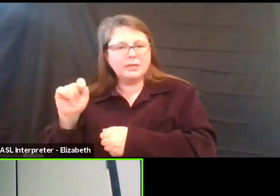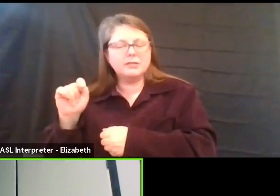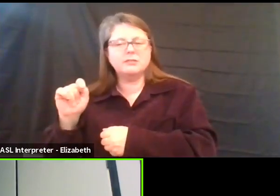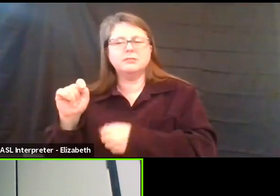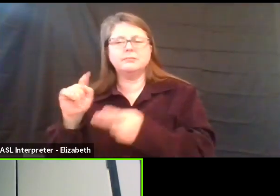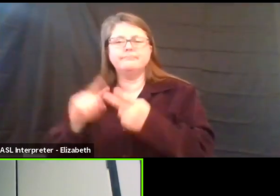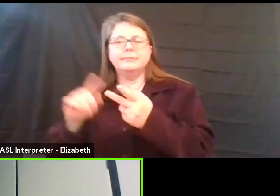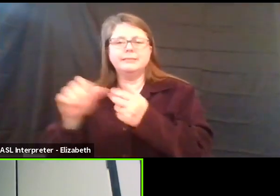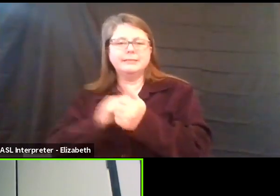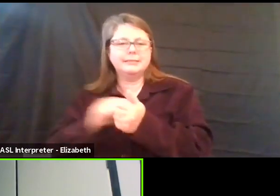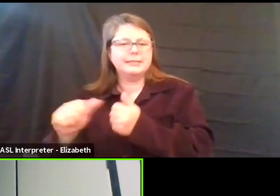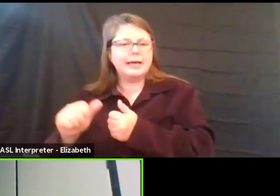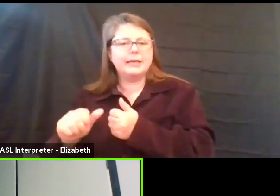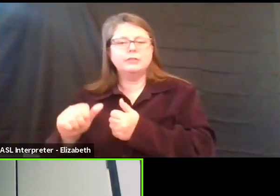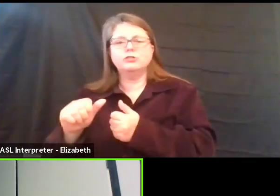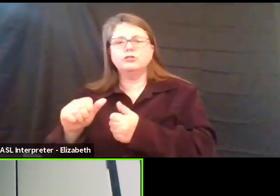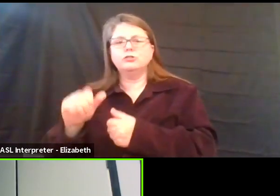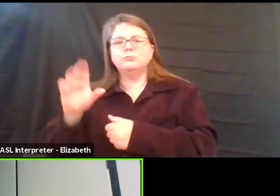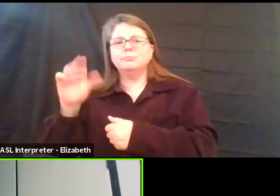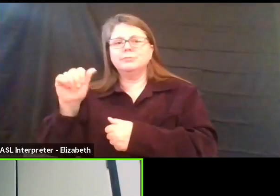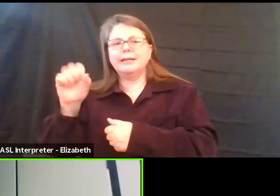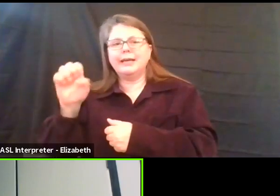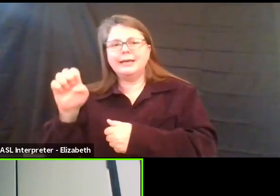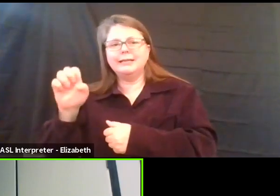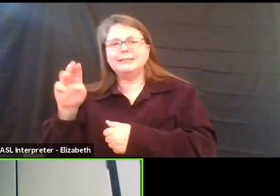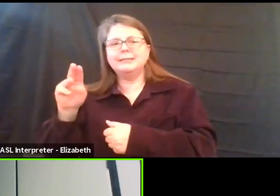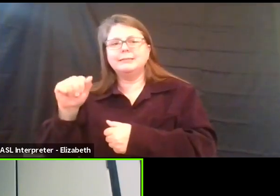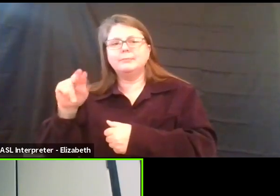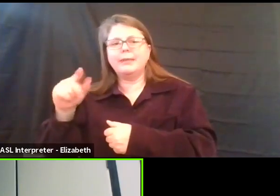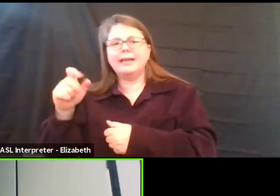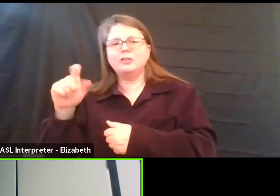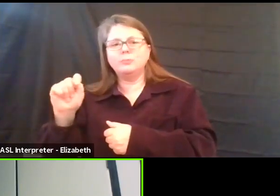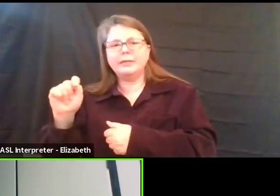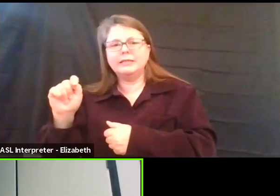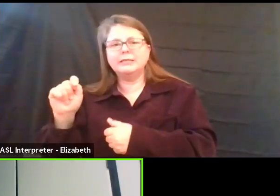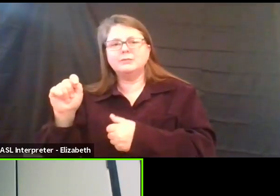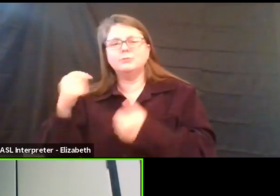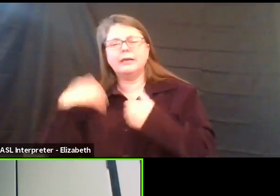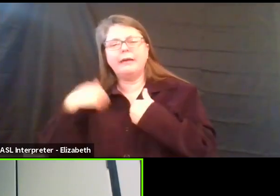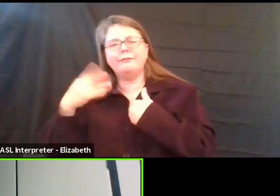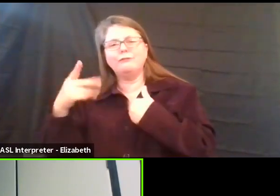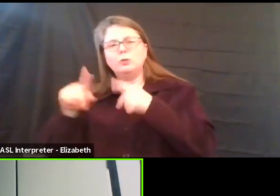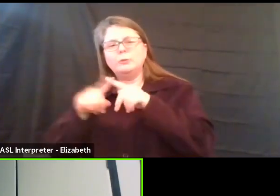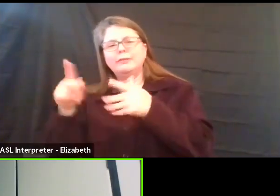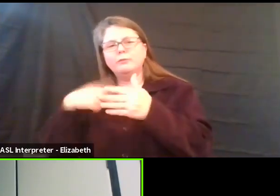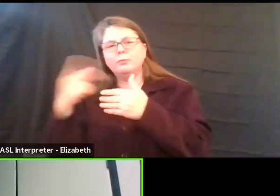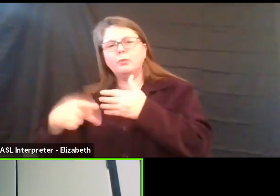management. Not all of those are turned on yet, but